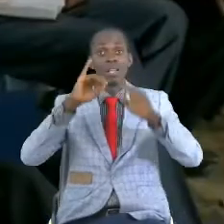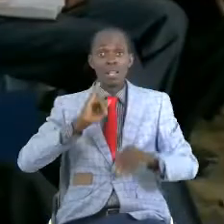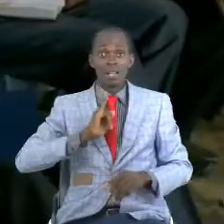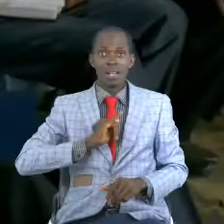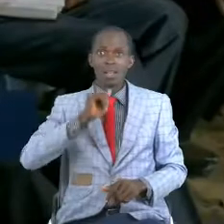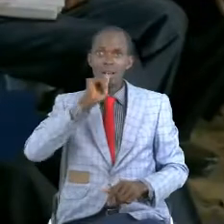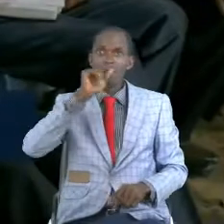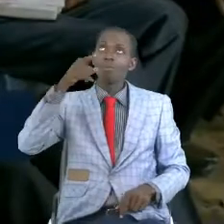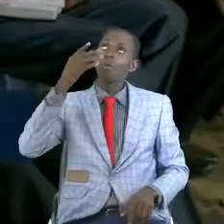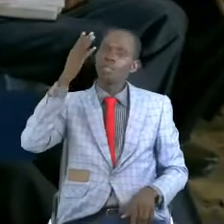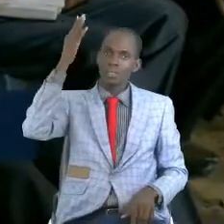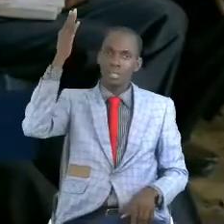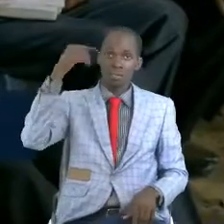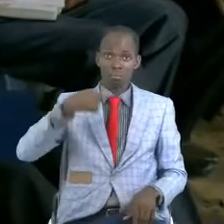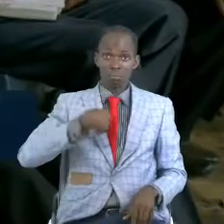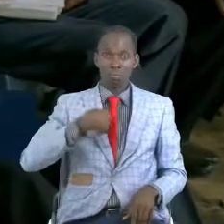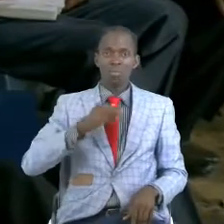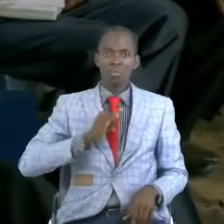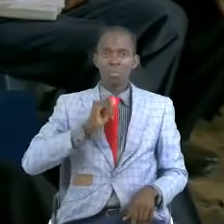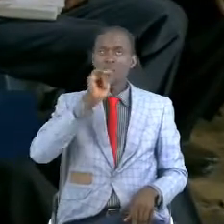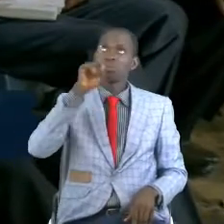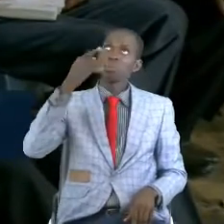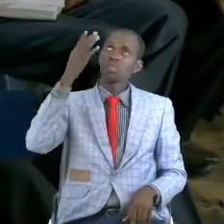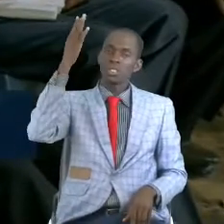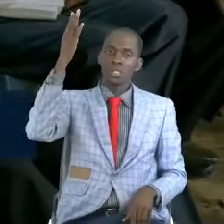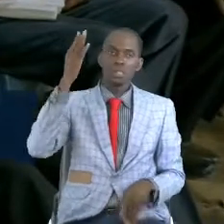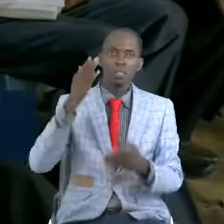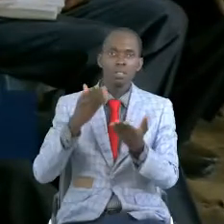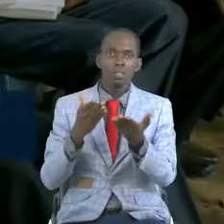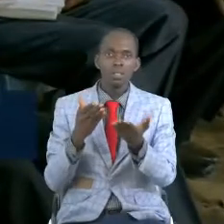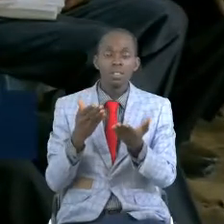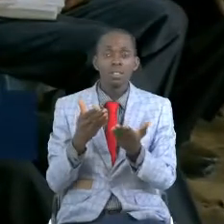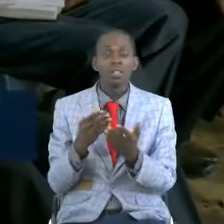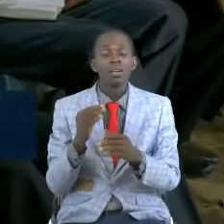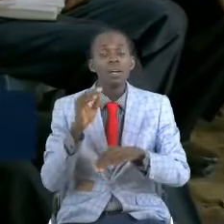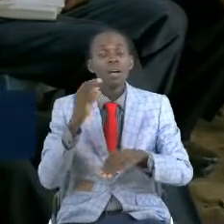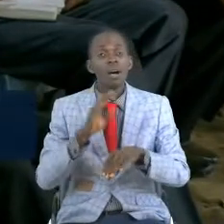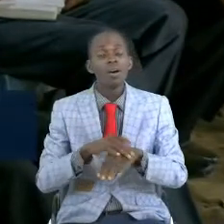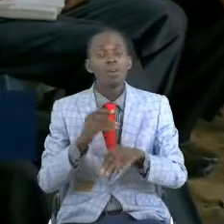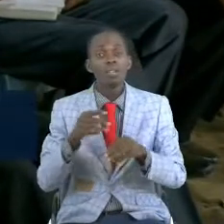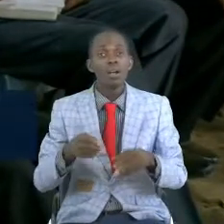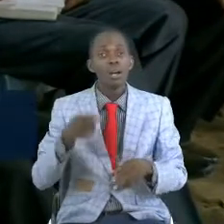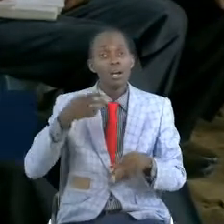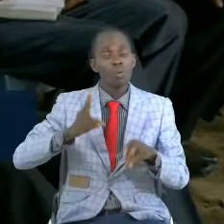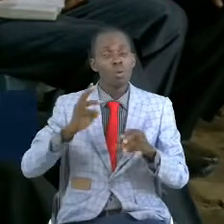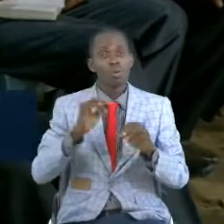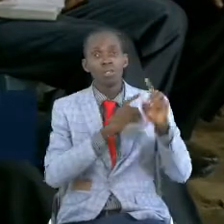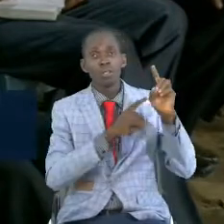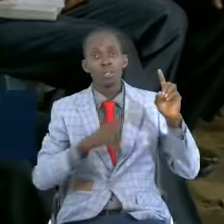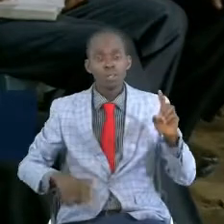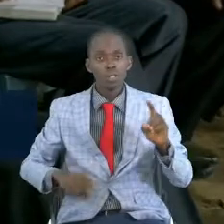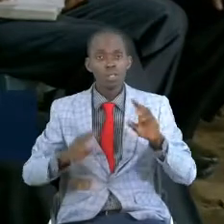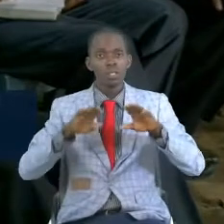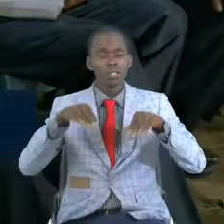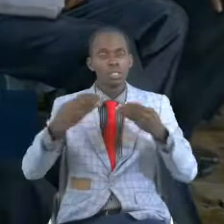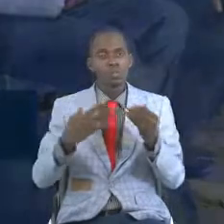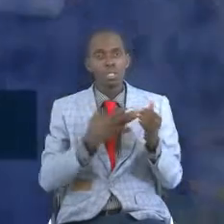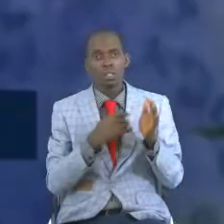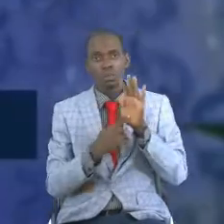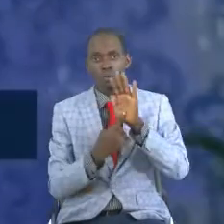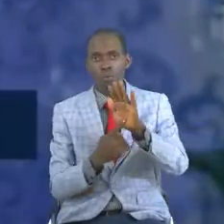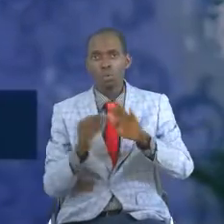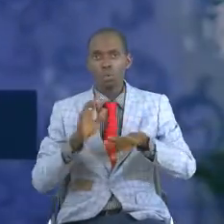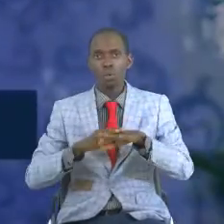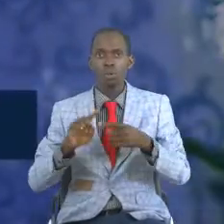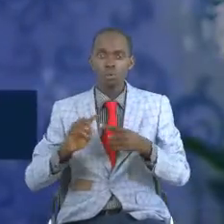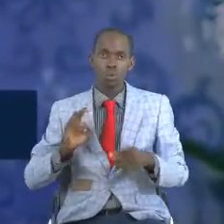there. I said I'm going there. And with the highway of the Lord given and shown unto us, you will get